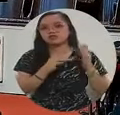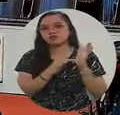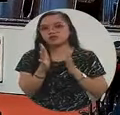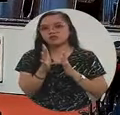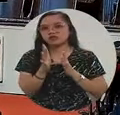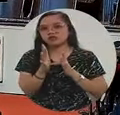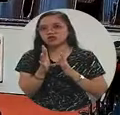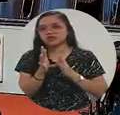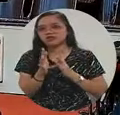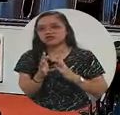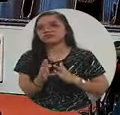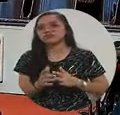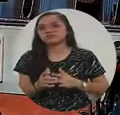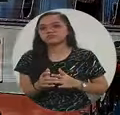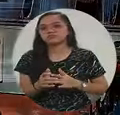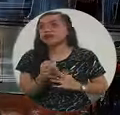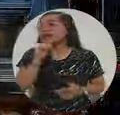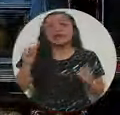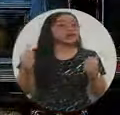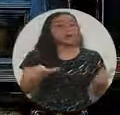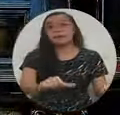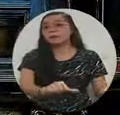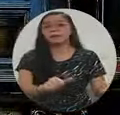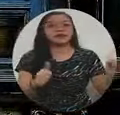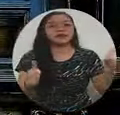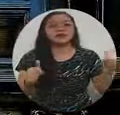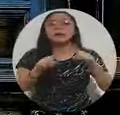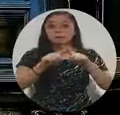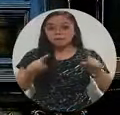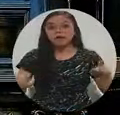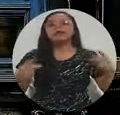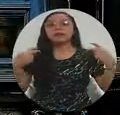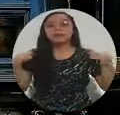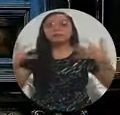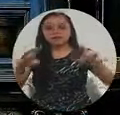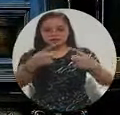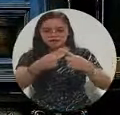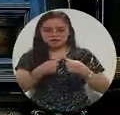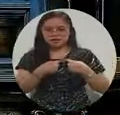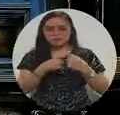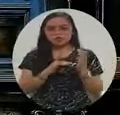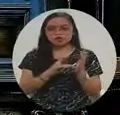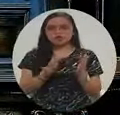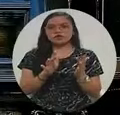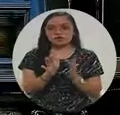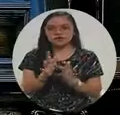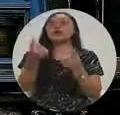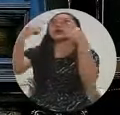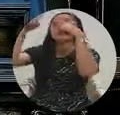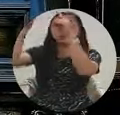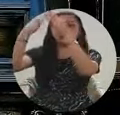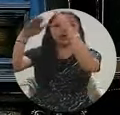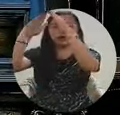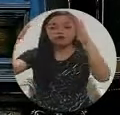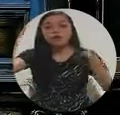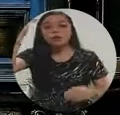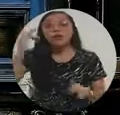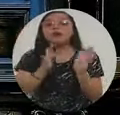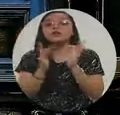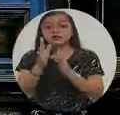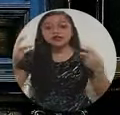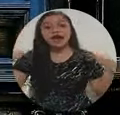about Jesus Christ and they are Christians. They are not Baptists, but they are Christians. They are going to heaven